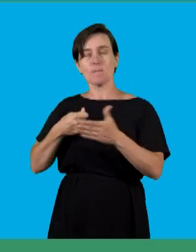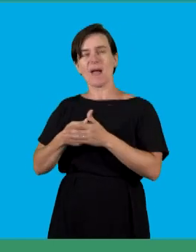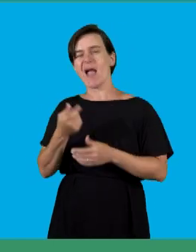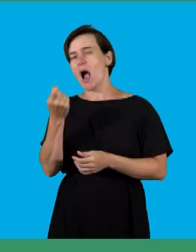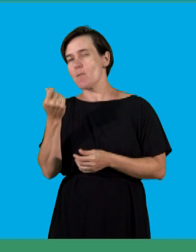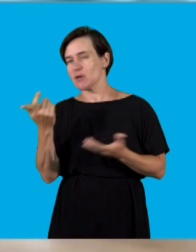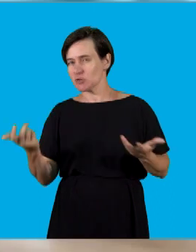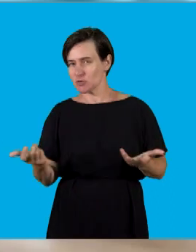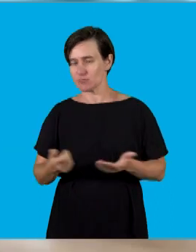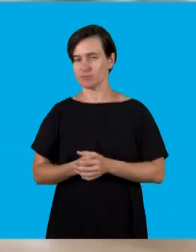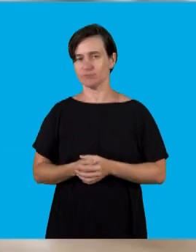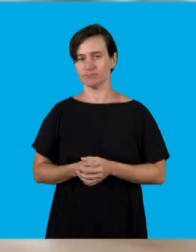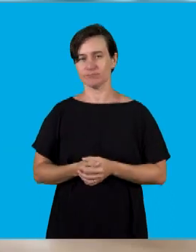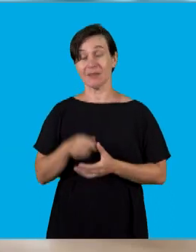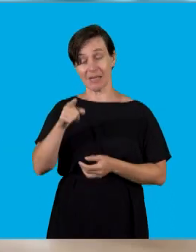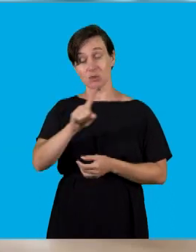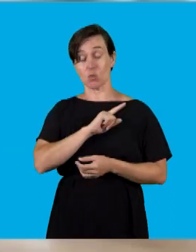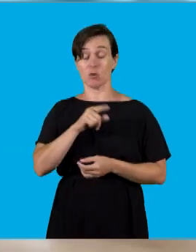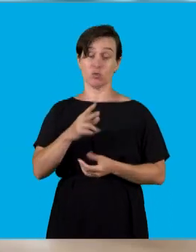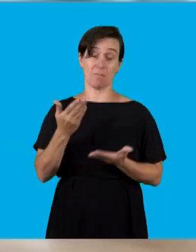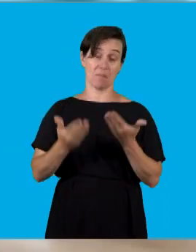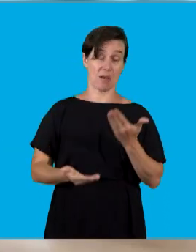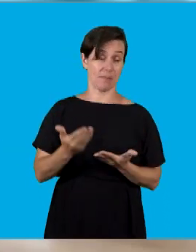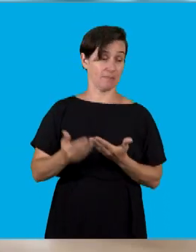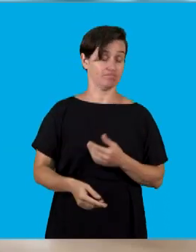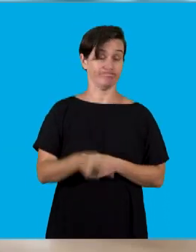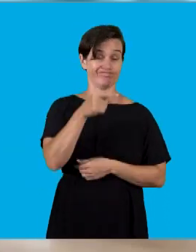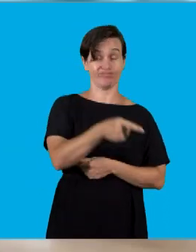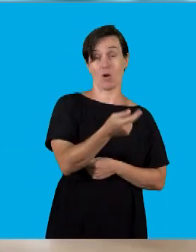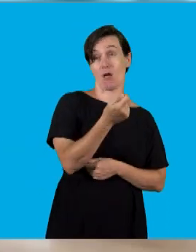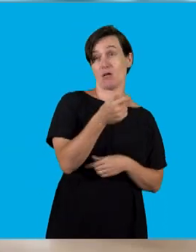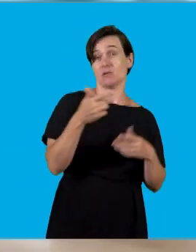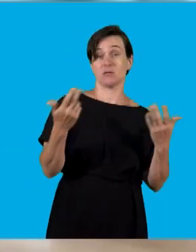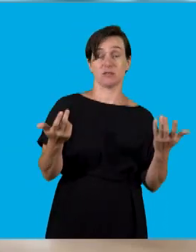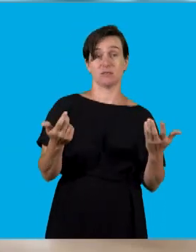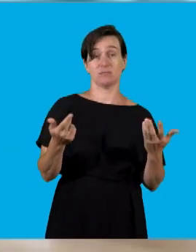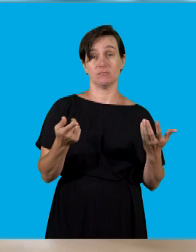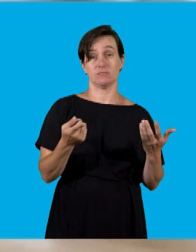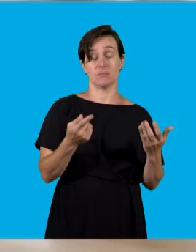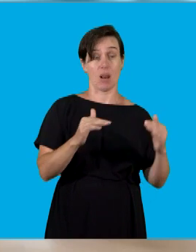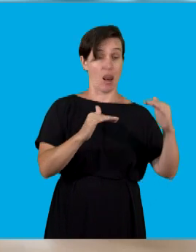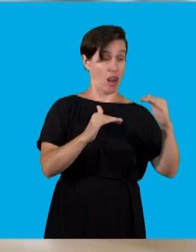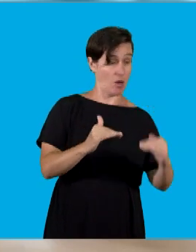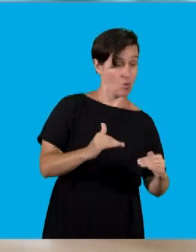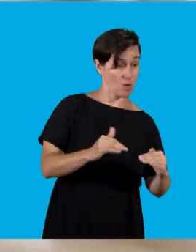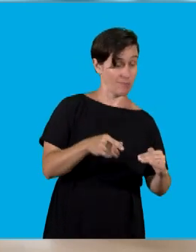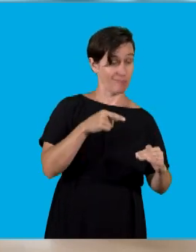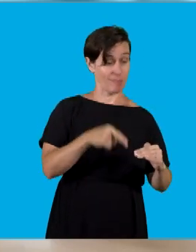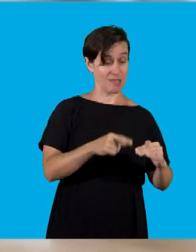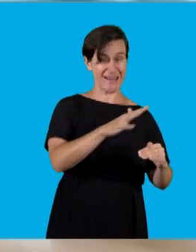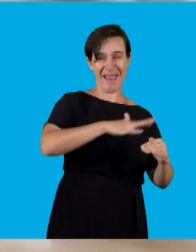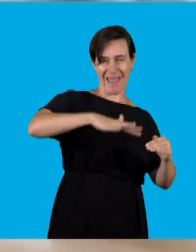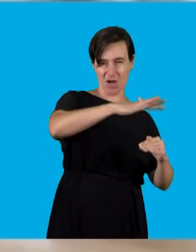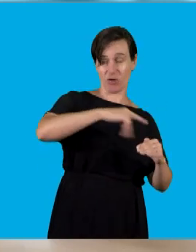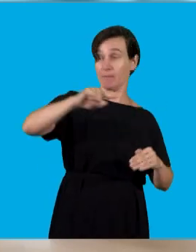pay. Now this is why you will see that one item costs lower in this